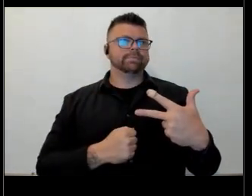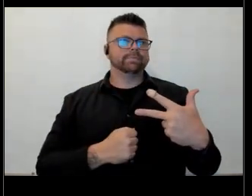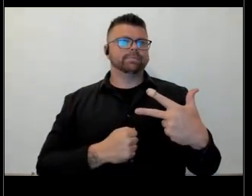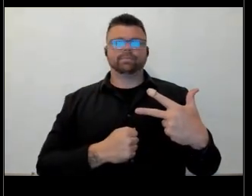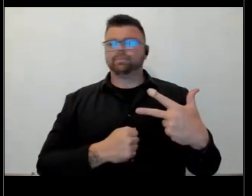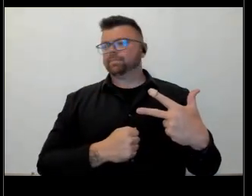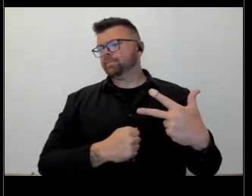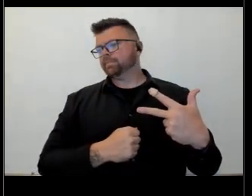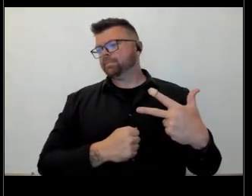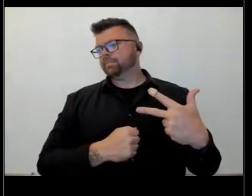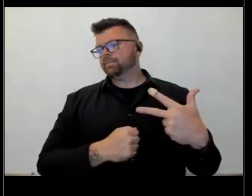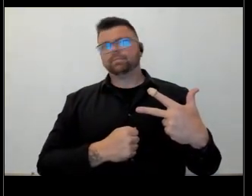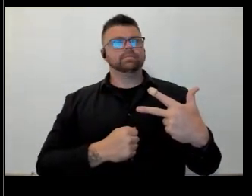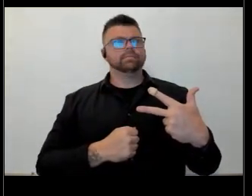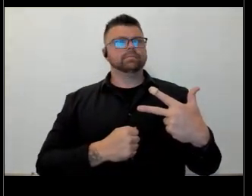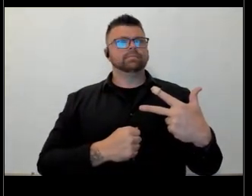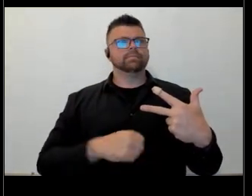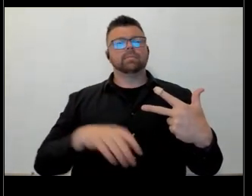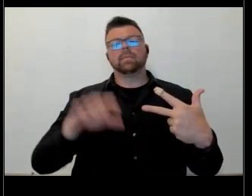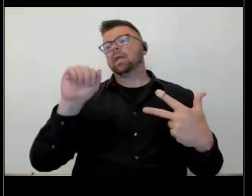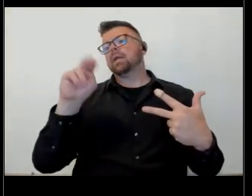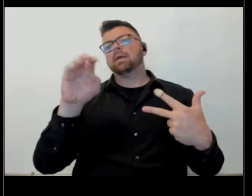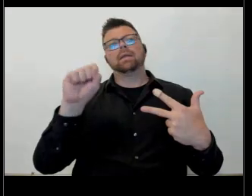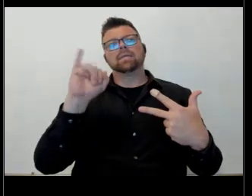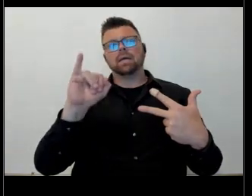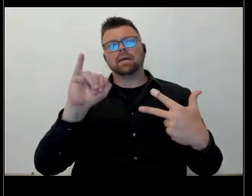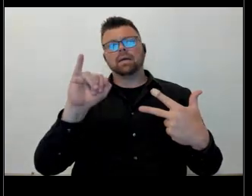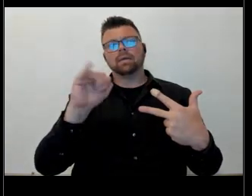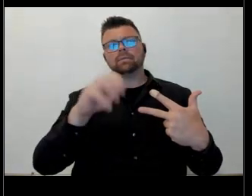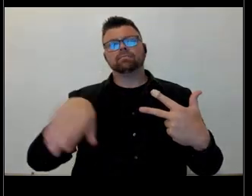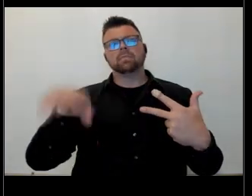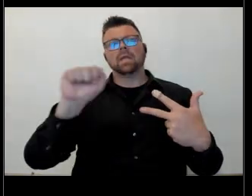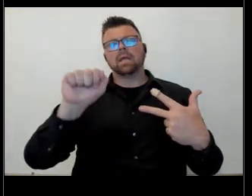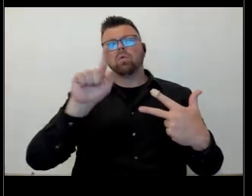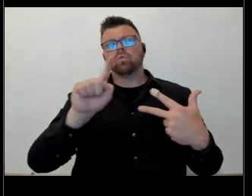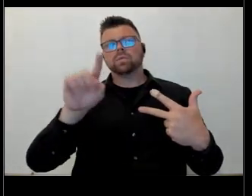And the third option, ANSI